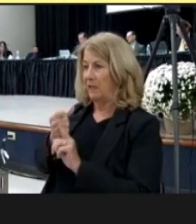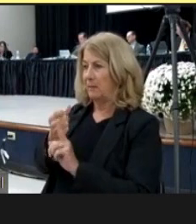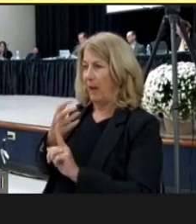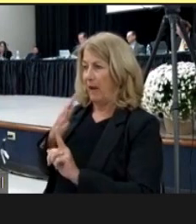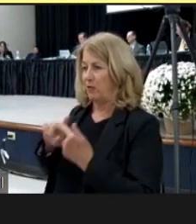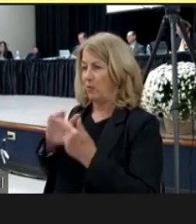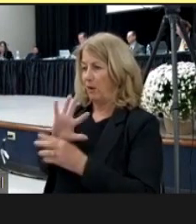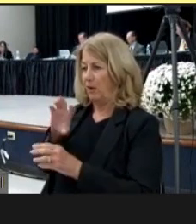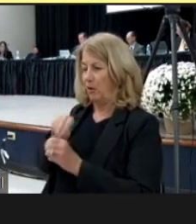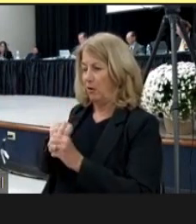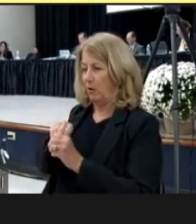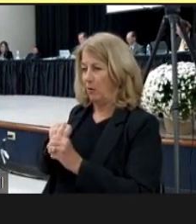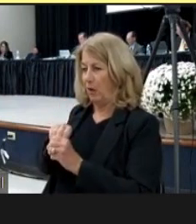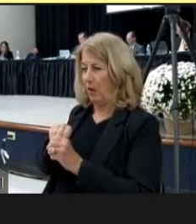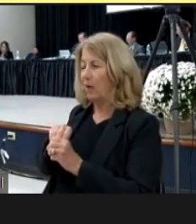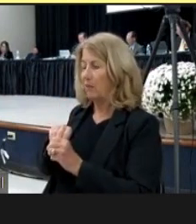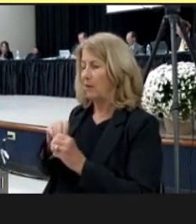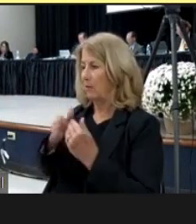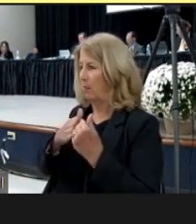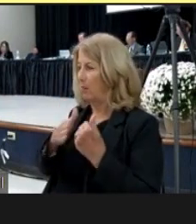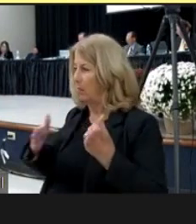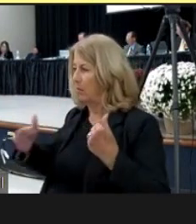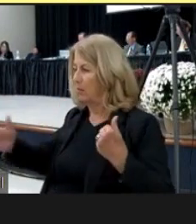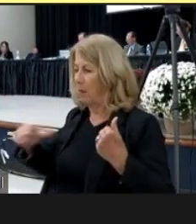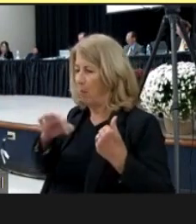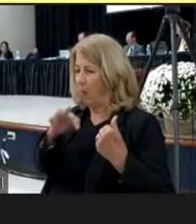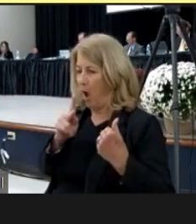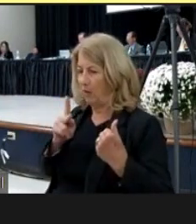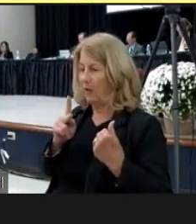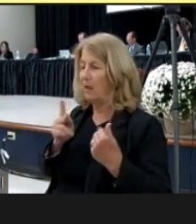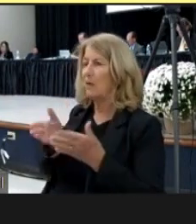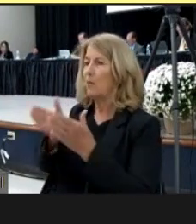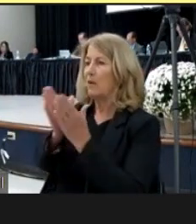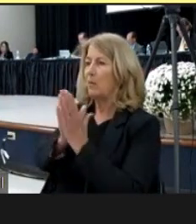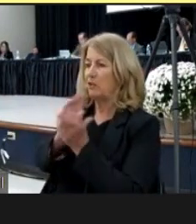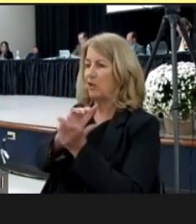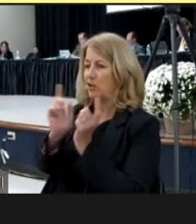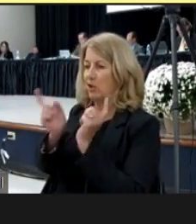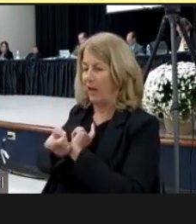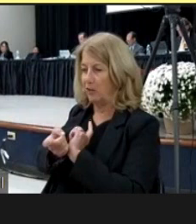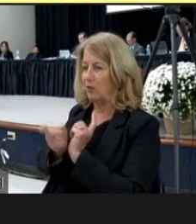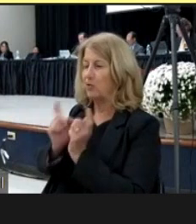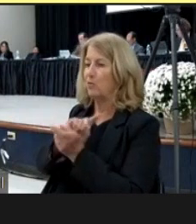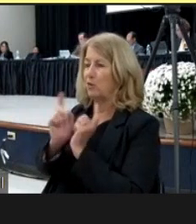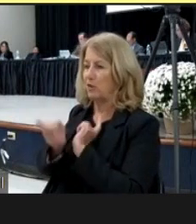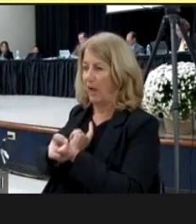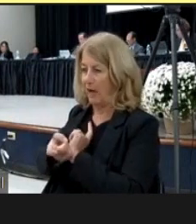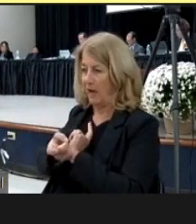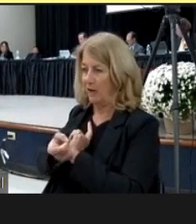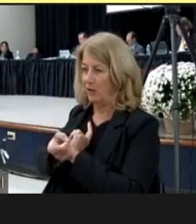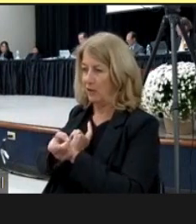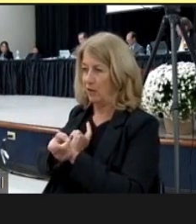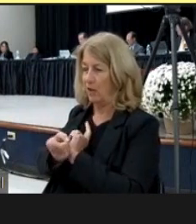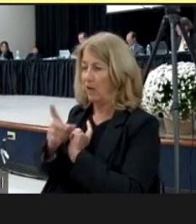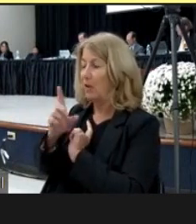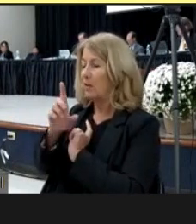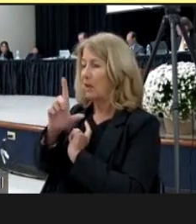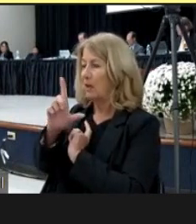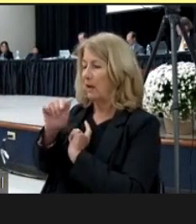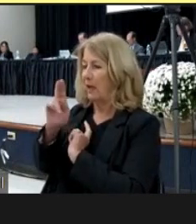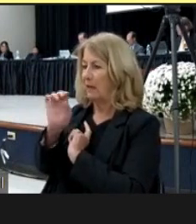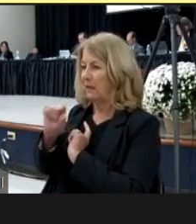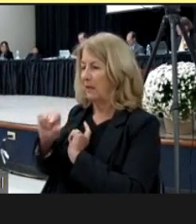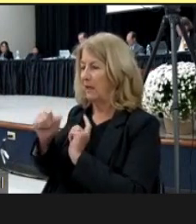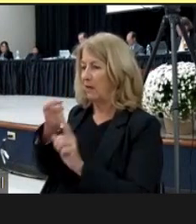include the rest of the block. And the requested change is to change the land use designation from mixed